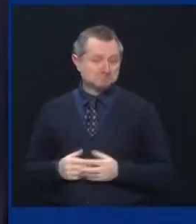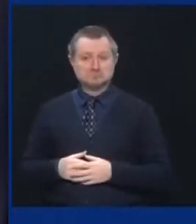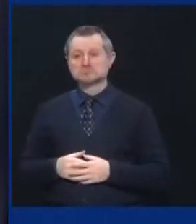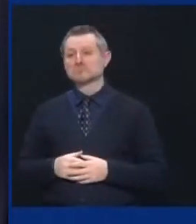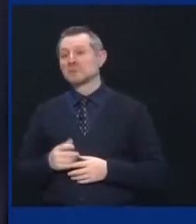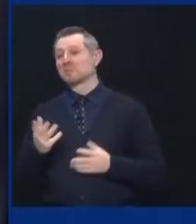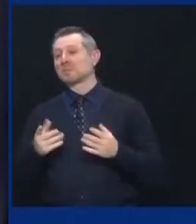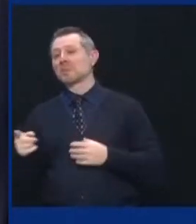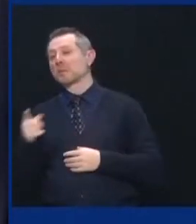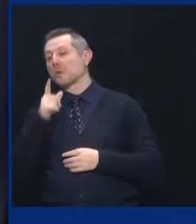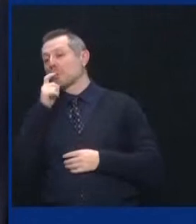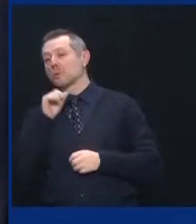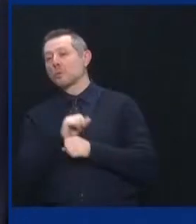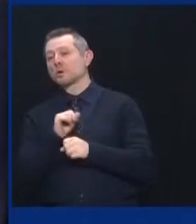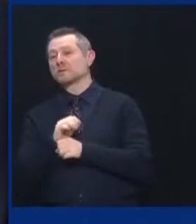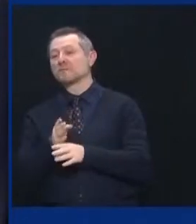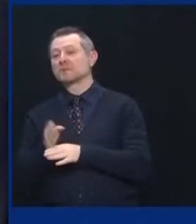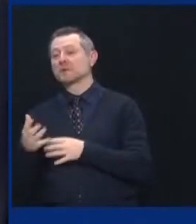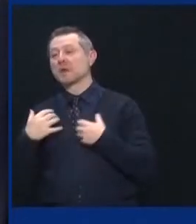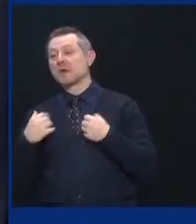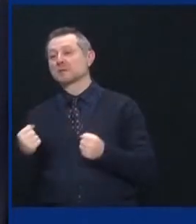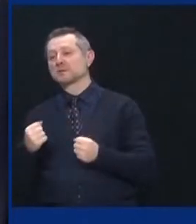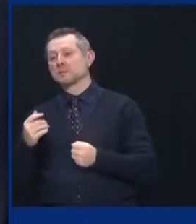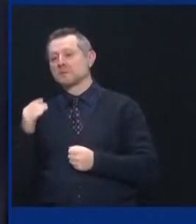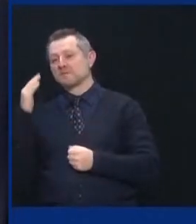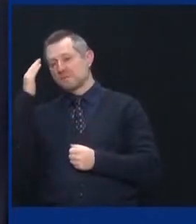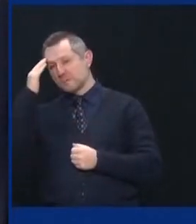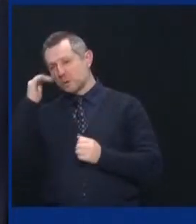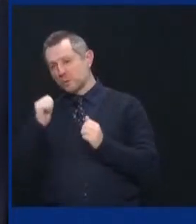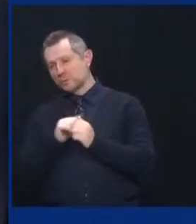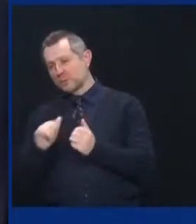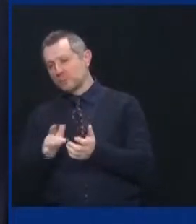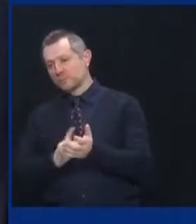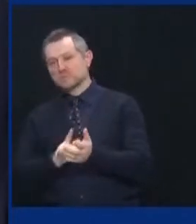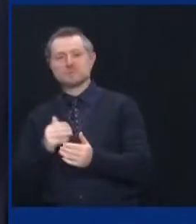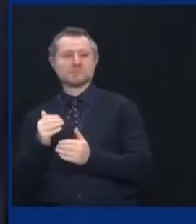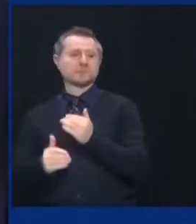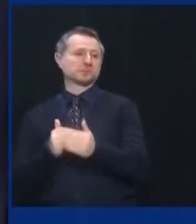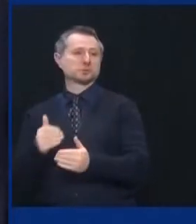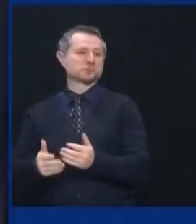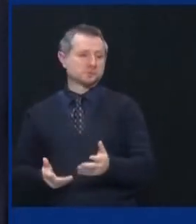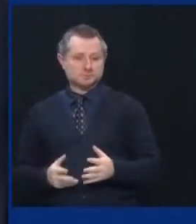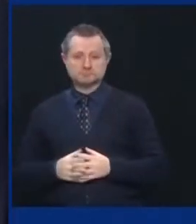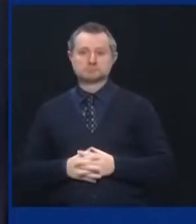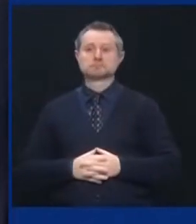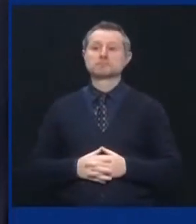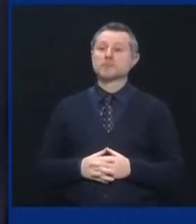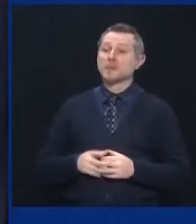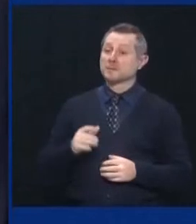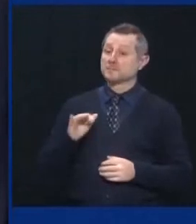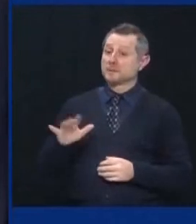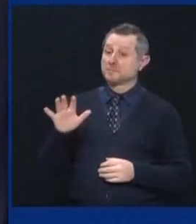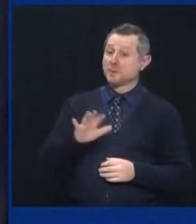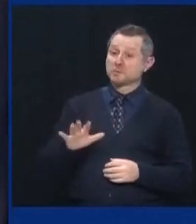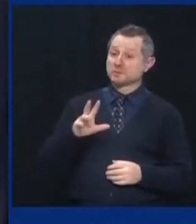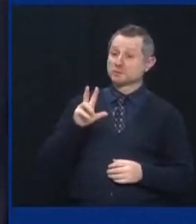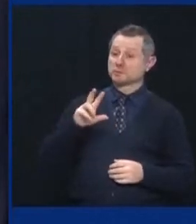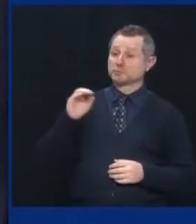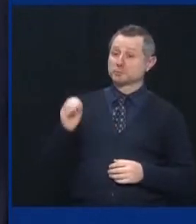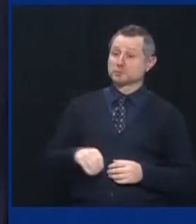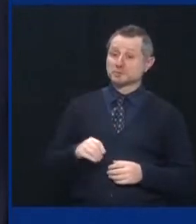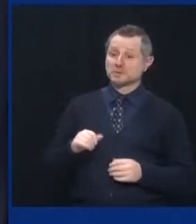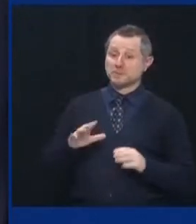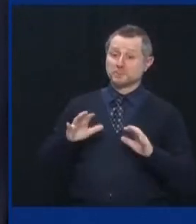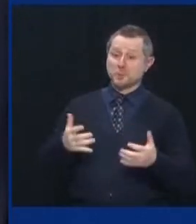more familiar with medical procedures. We know you have about 30% of the population